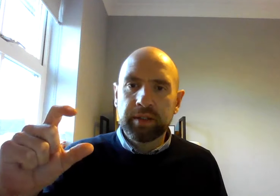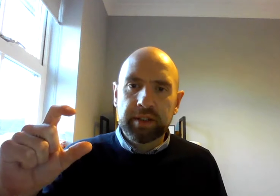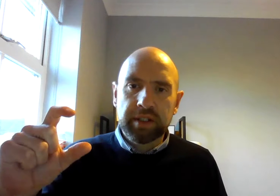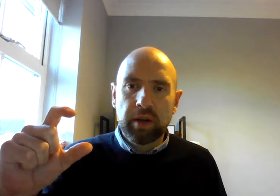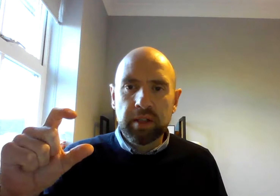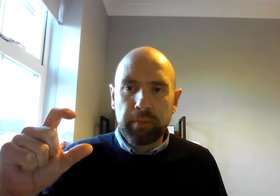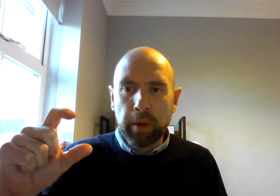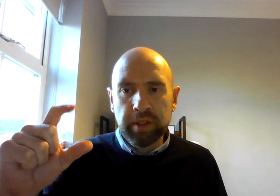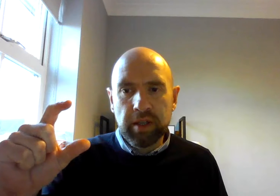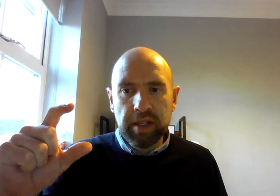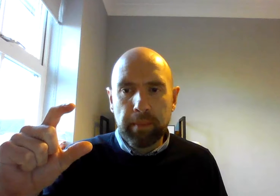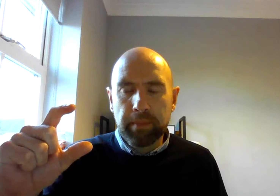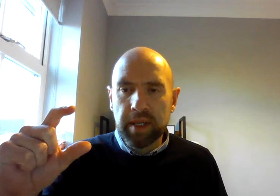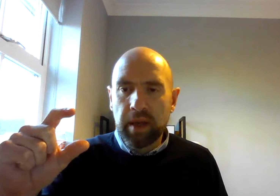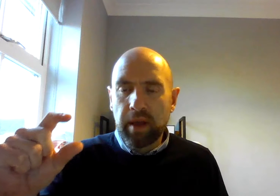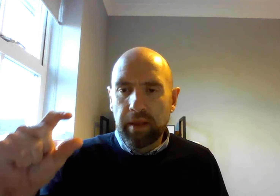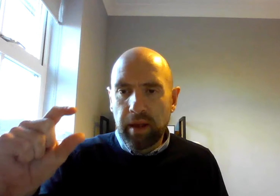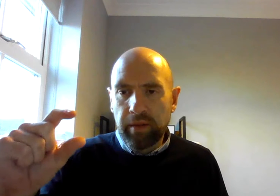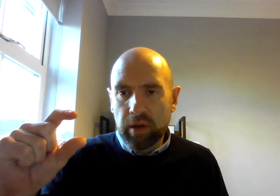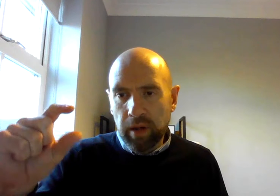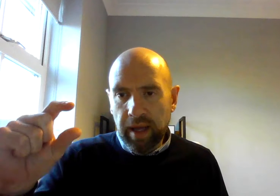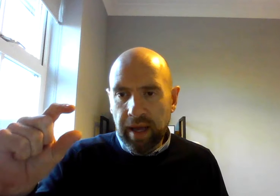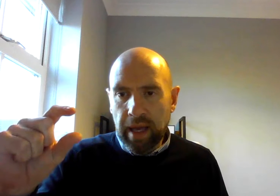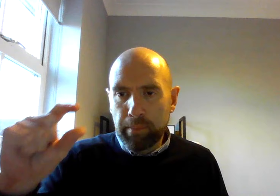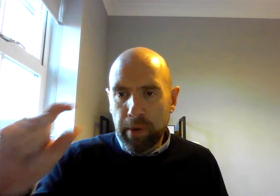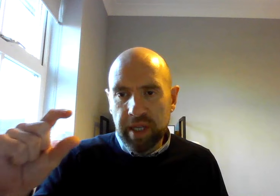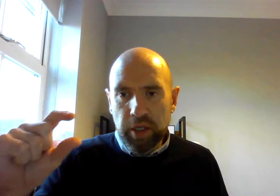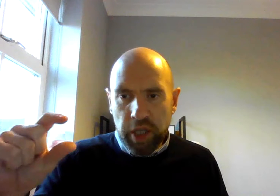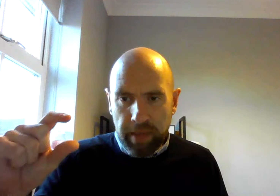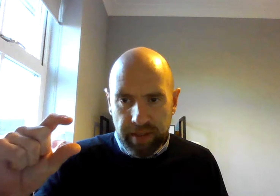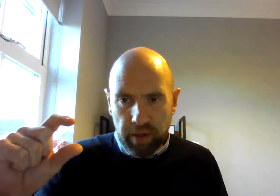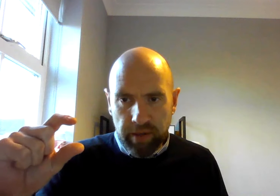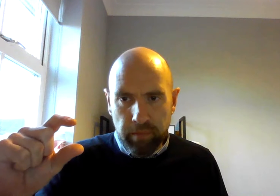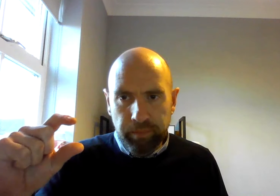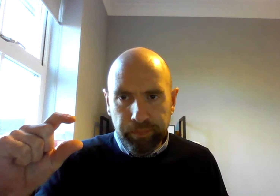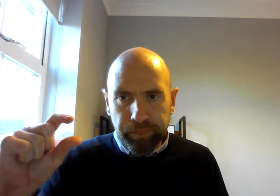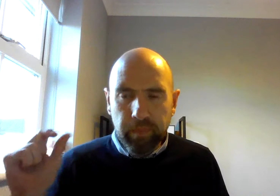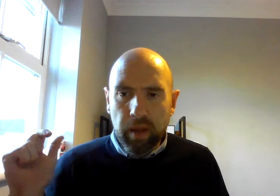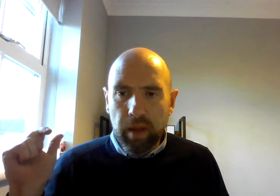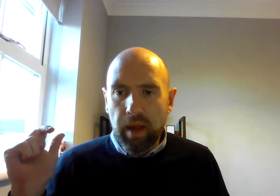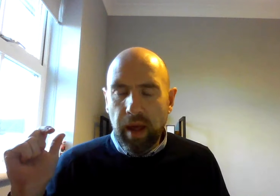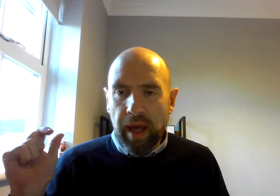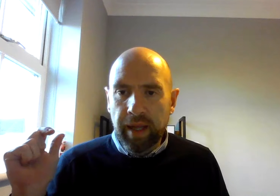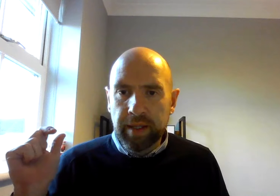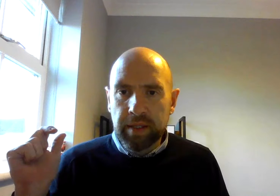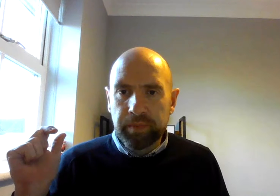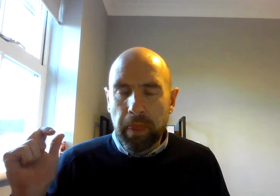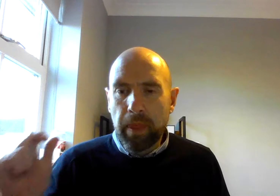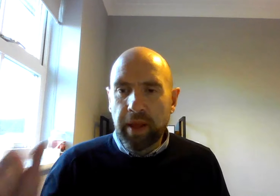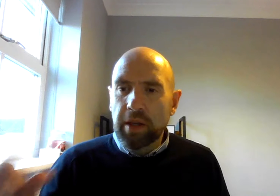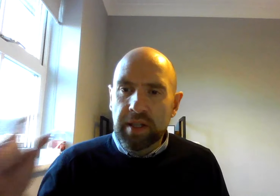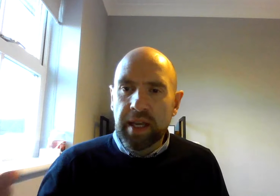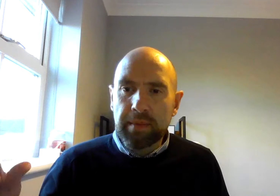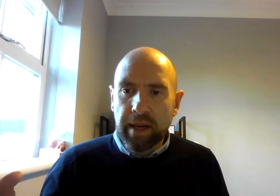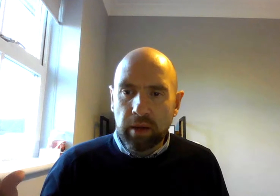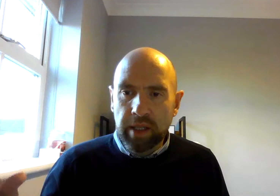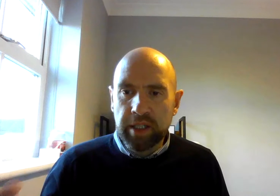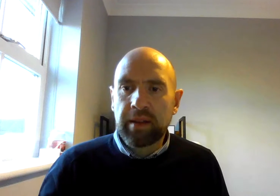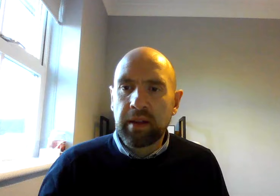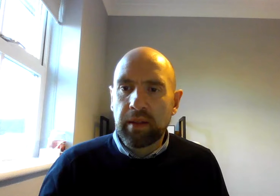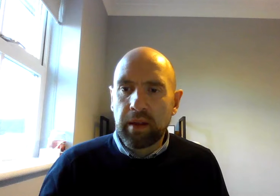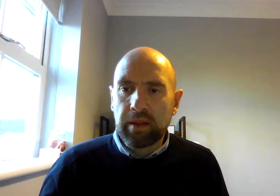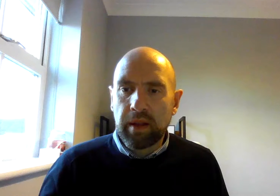are stickers the size of postage stamps that have got a built-in chip inside of them. And they use the